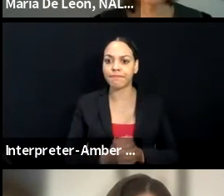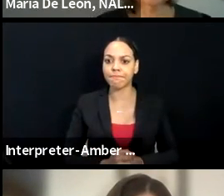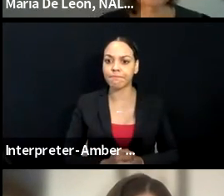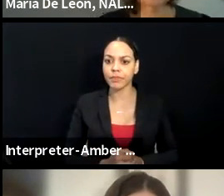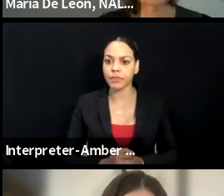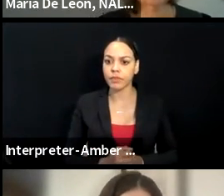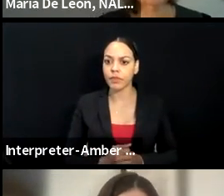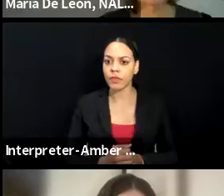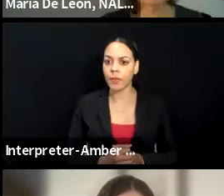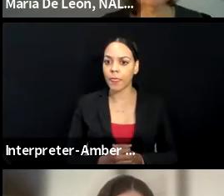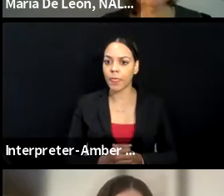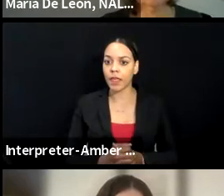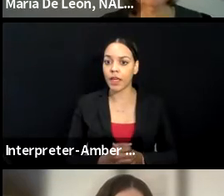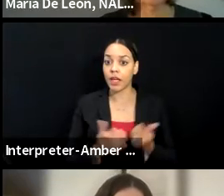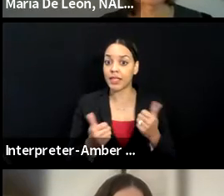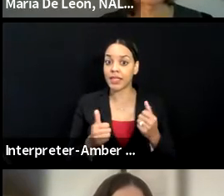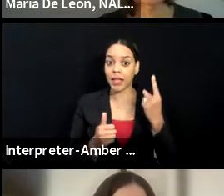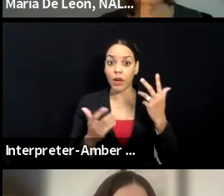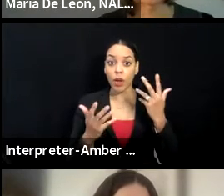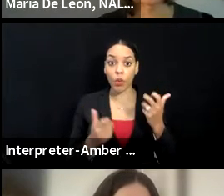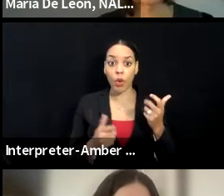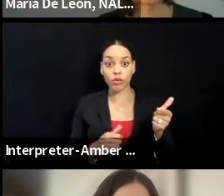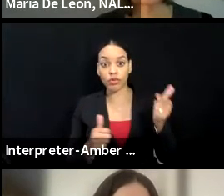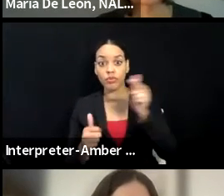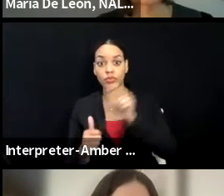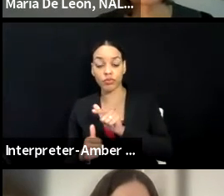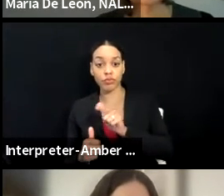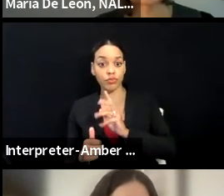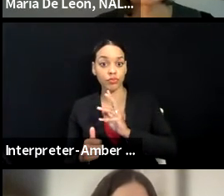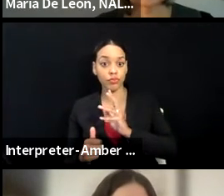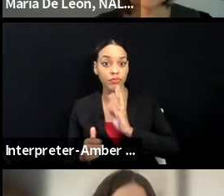Does anybody want to take the microphone?